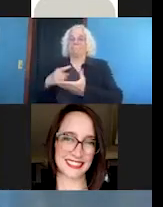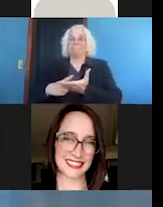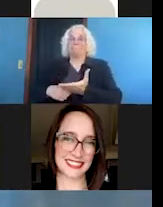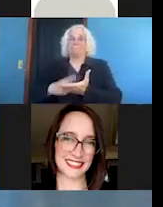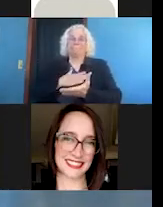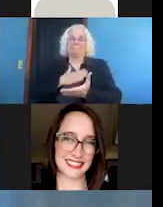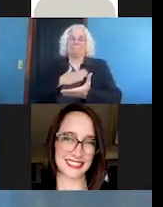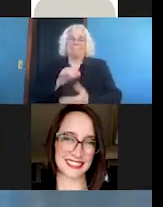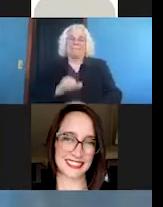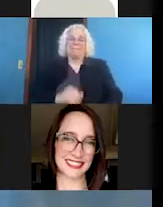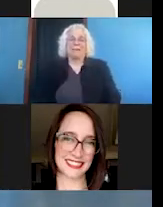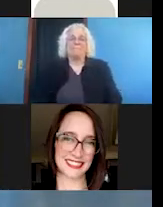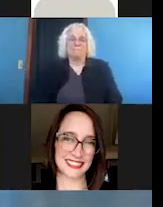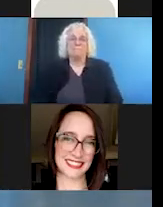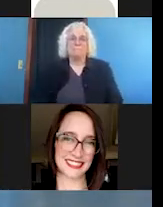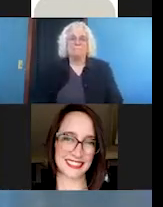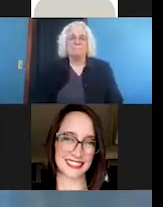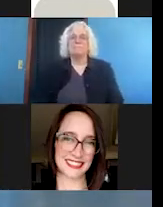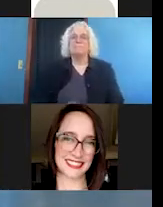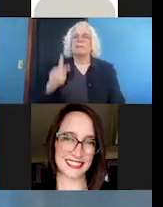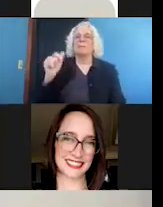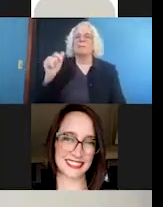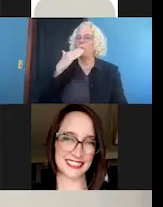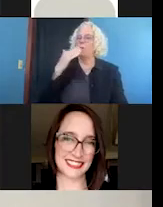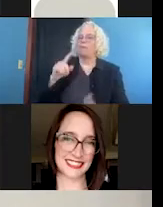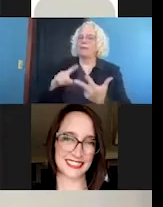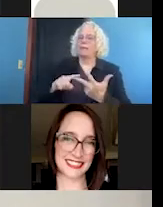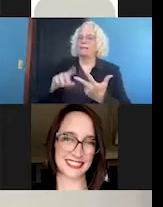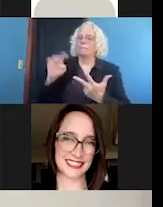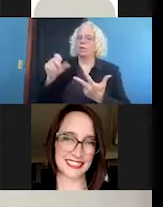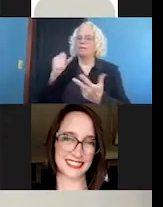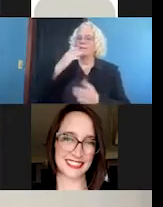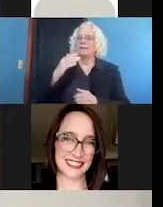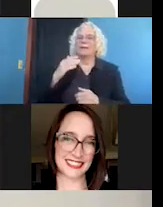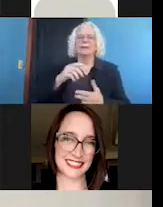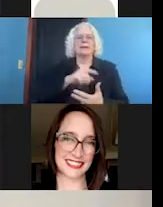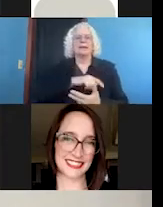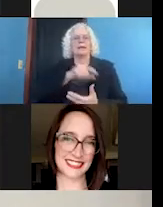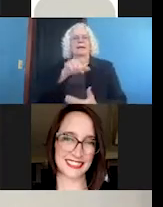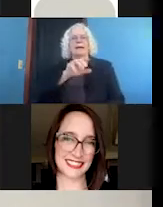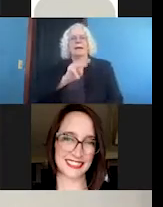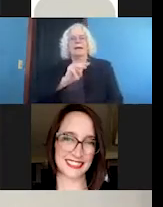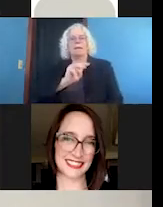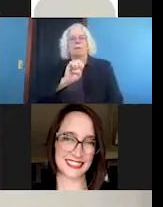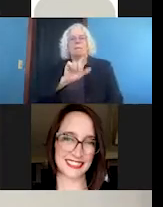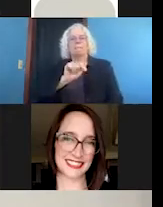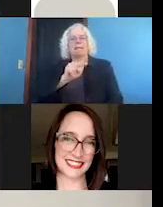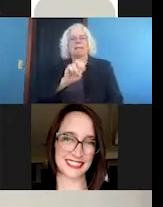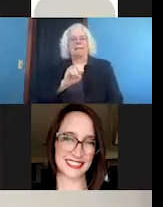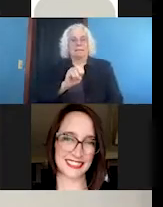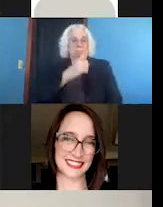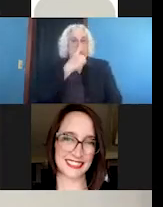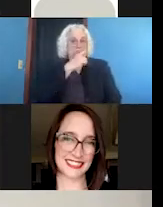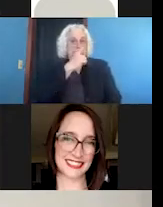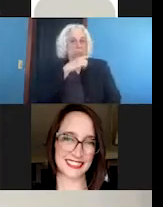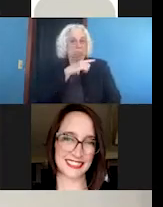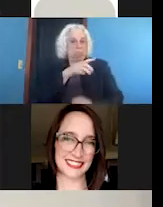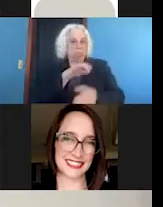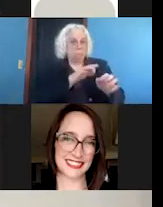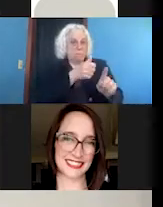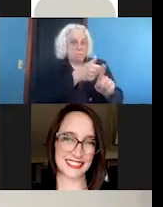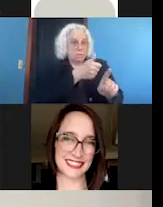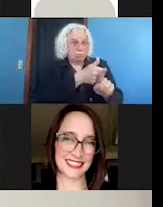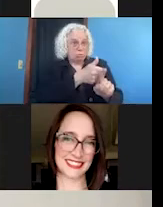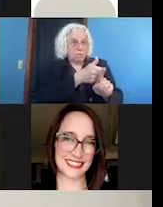today. Great, great. Welcome, Marcus. Melanie, why don't you introduce yourself a little bit about the